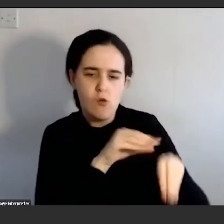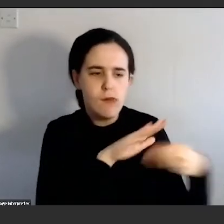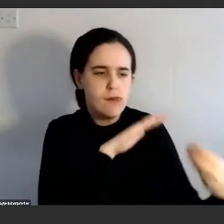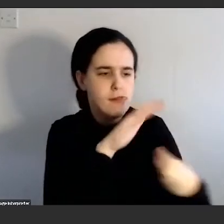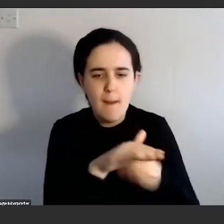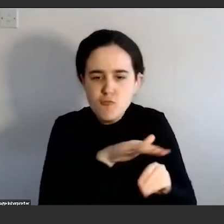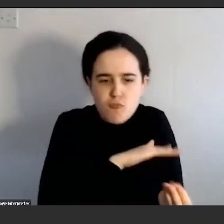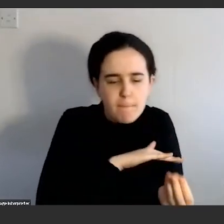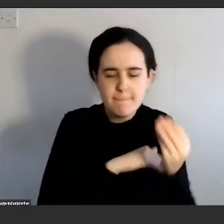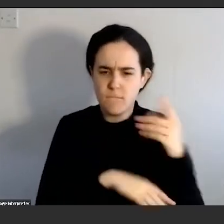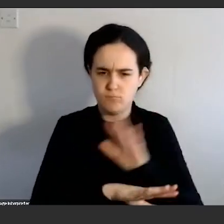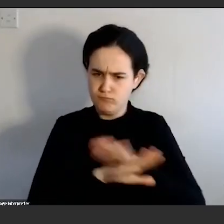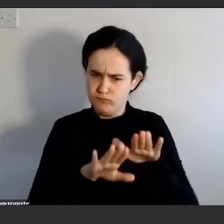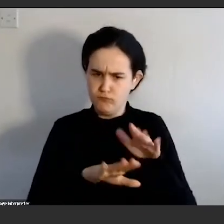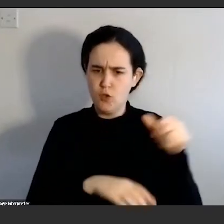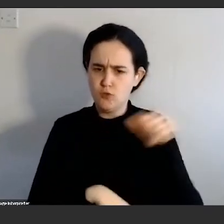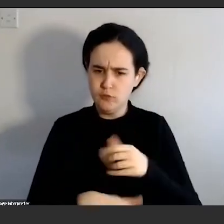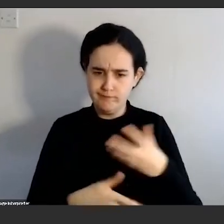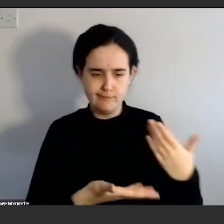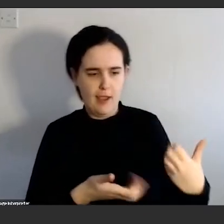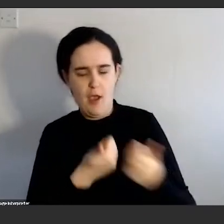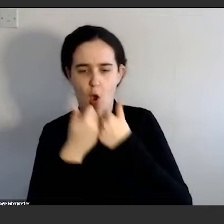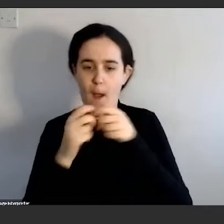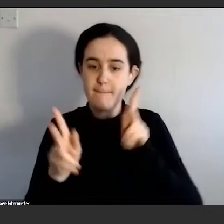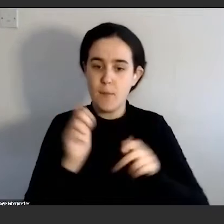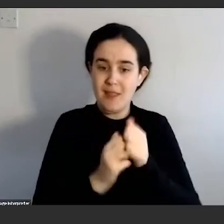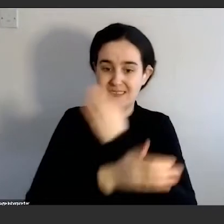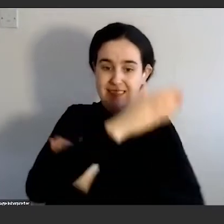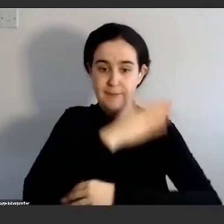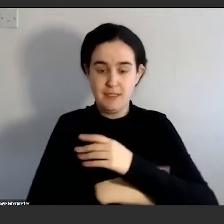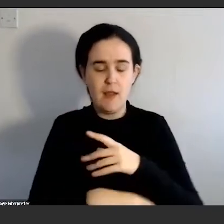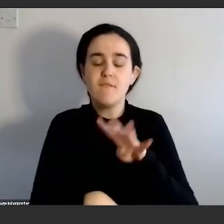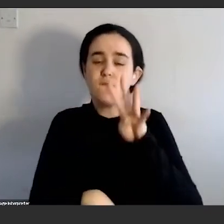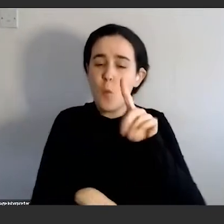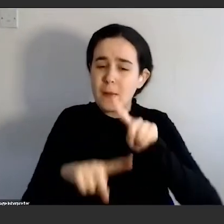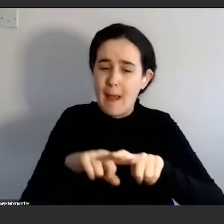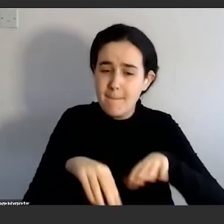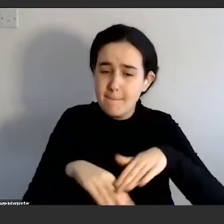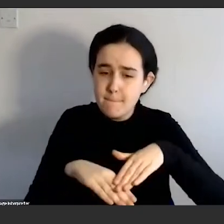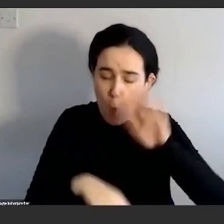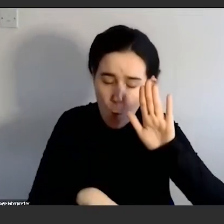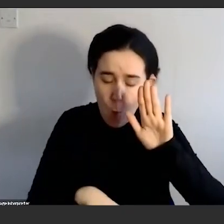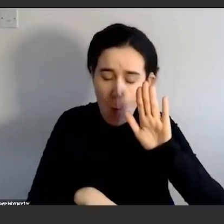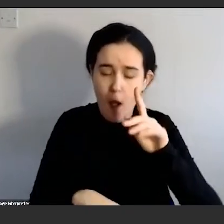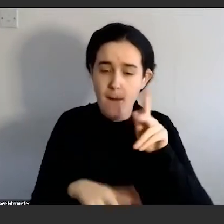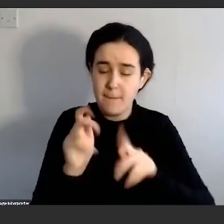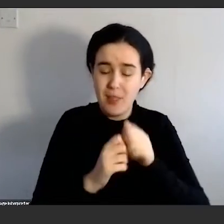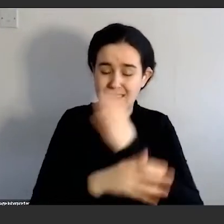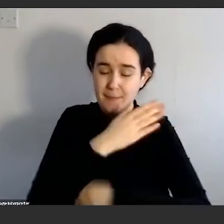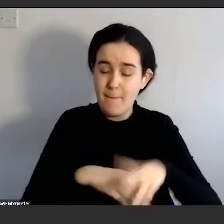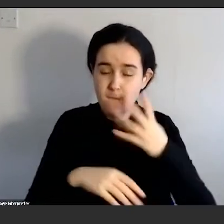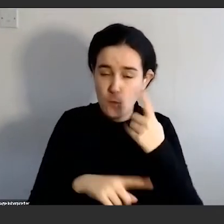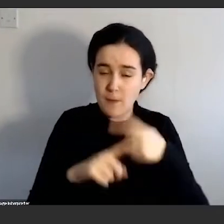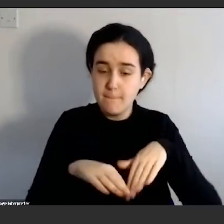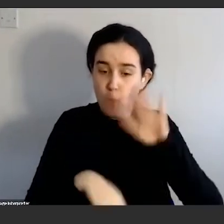As part of our recently launched UNFPA Disability Inclusion Strategy, we promote the fundamental human rights of